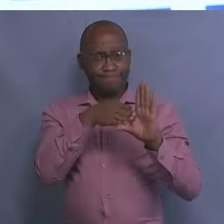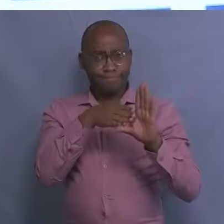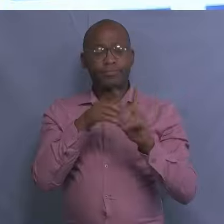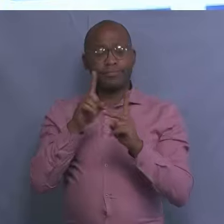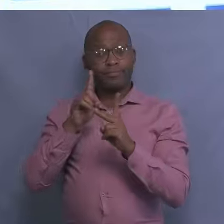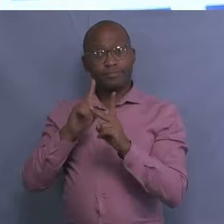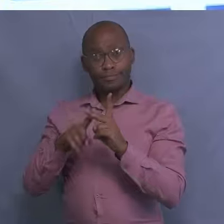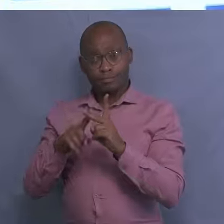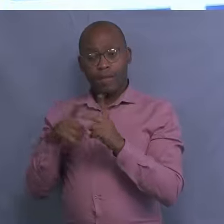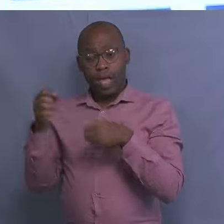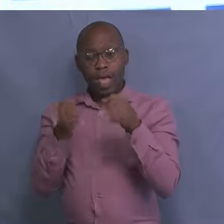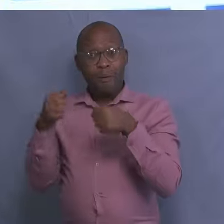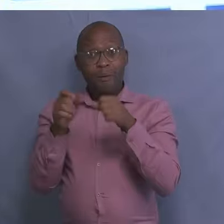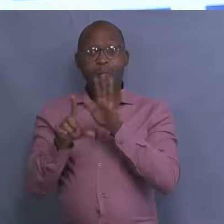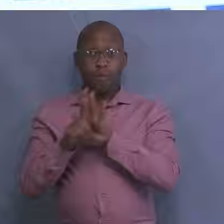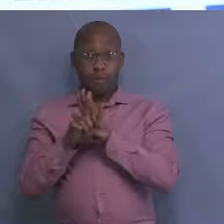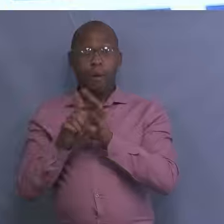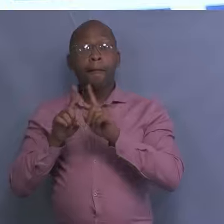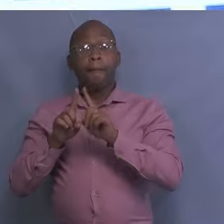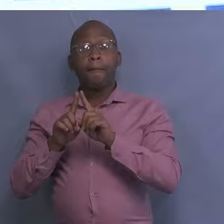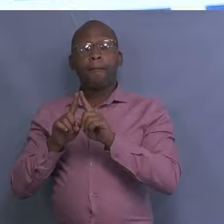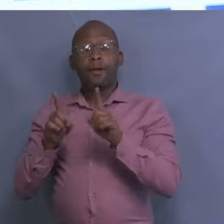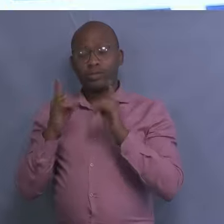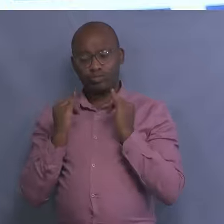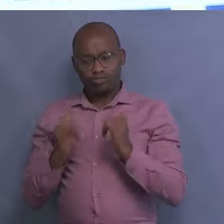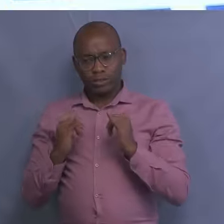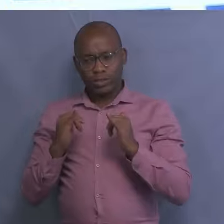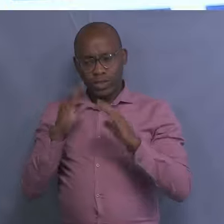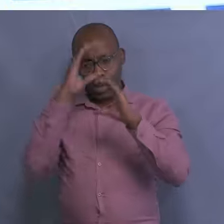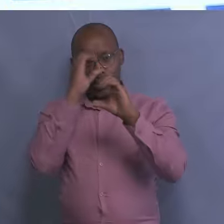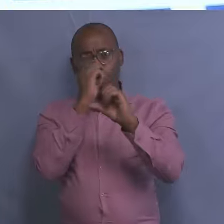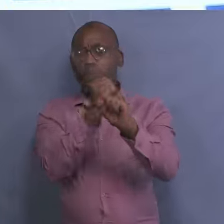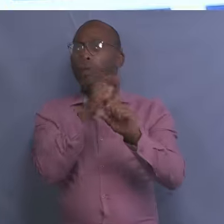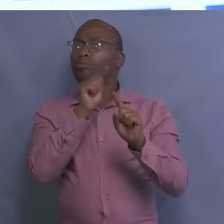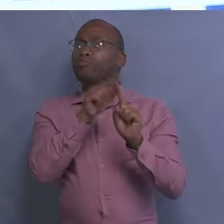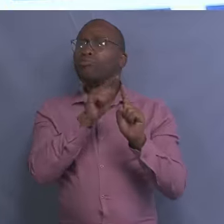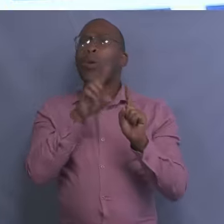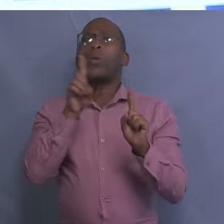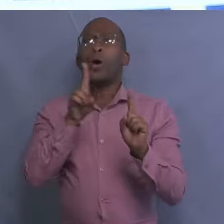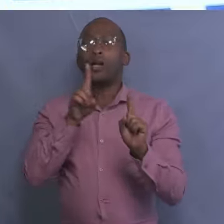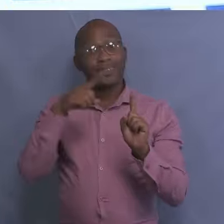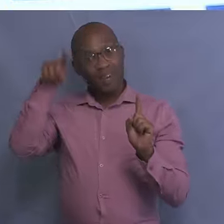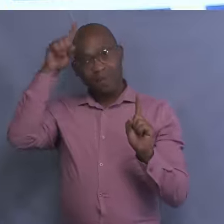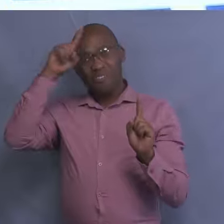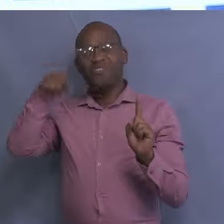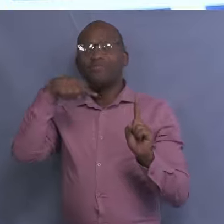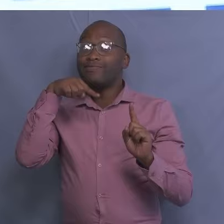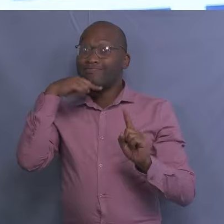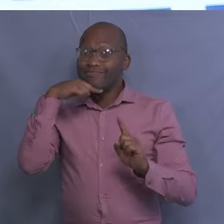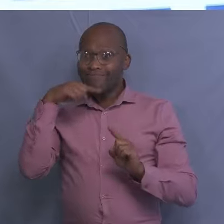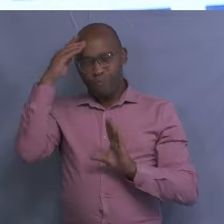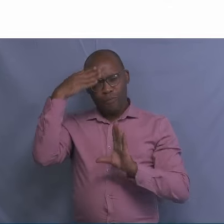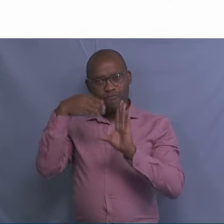conduct. But for the purpose of this lesson today, we're just going to be focusing on the professional image in the tourism